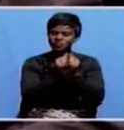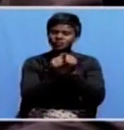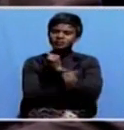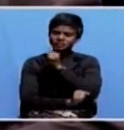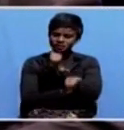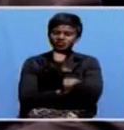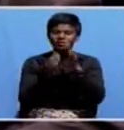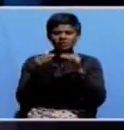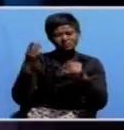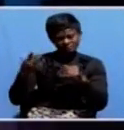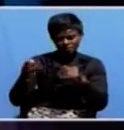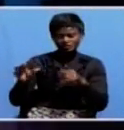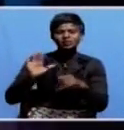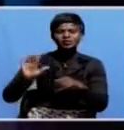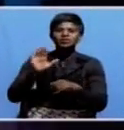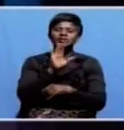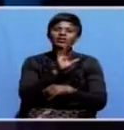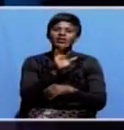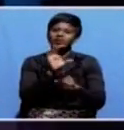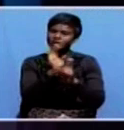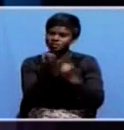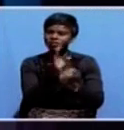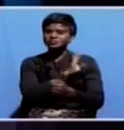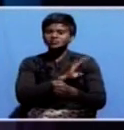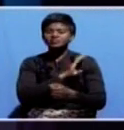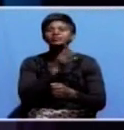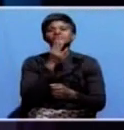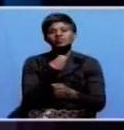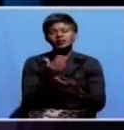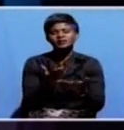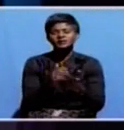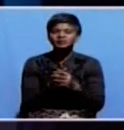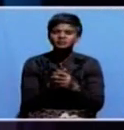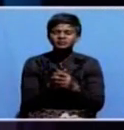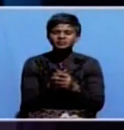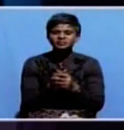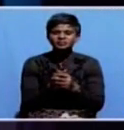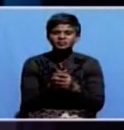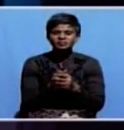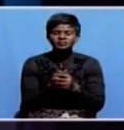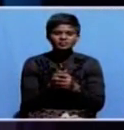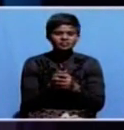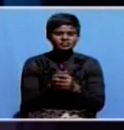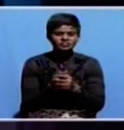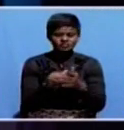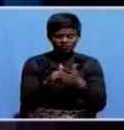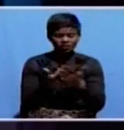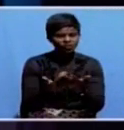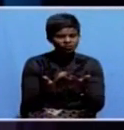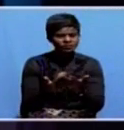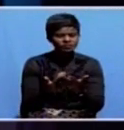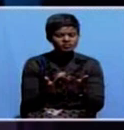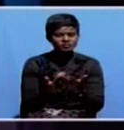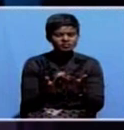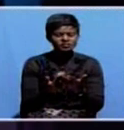was Chiruba. Were you disappointed that, despite you being very close to him, when he got into power, he never really appointed you into cabinet or any